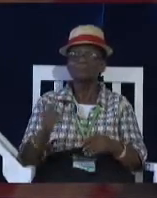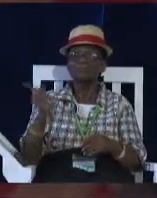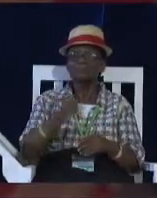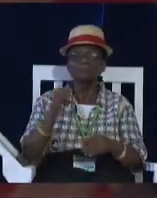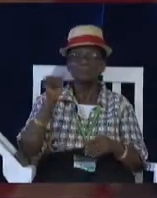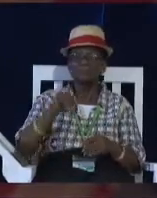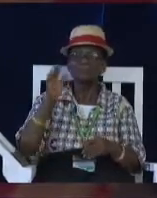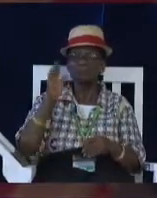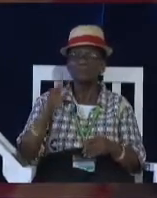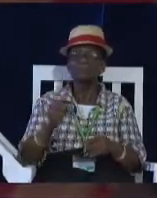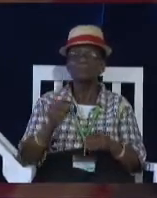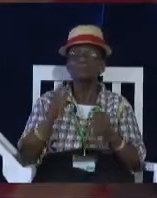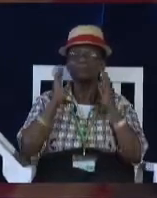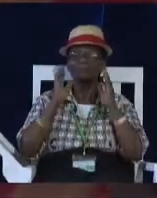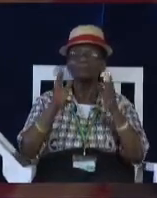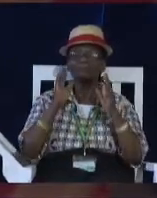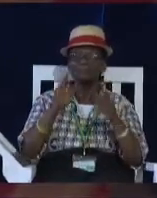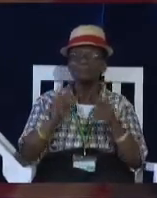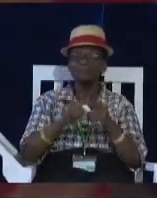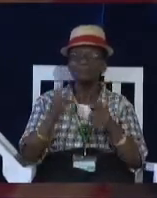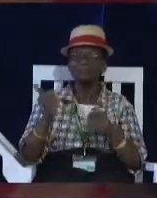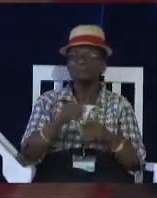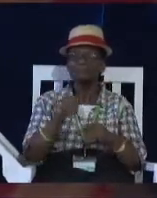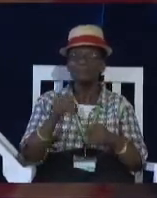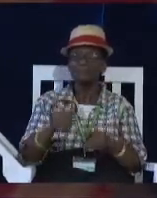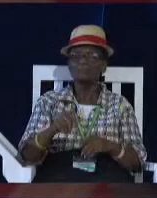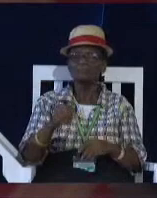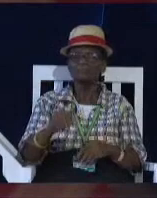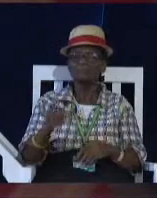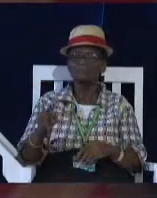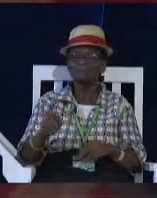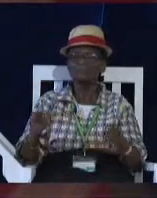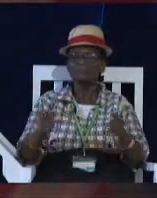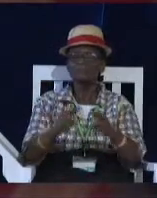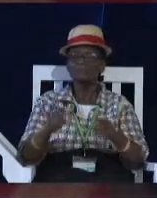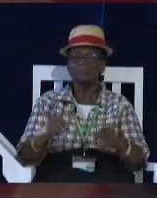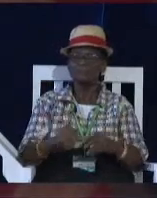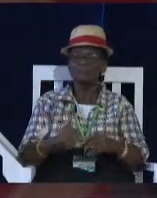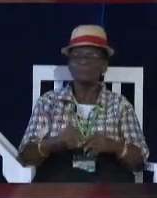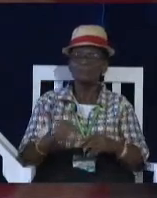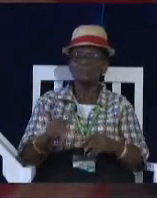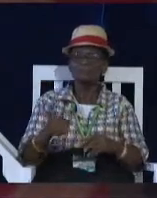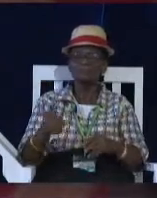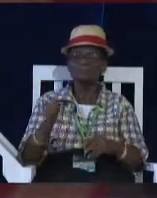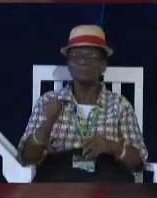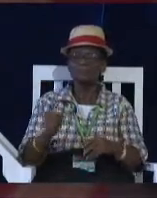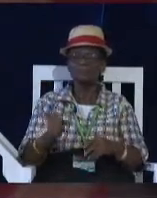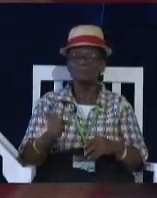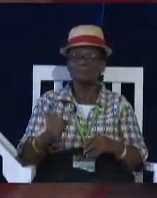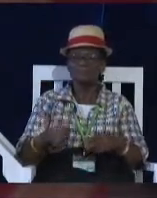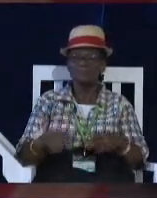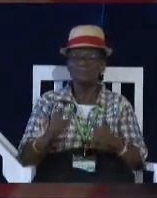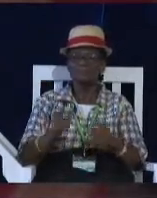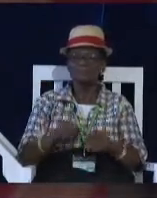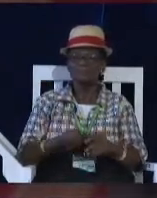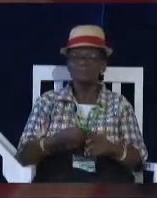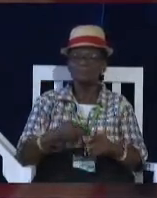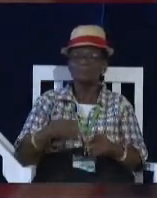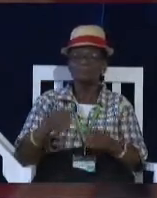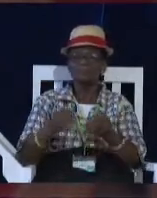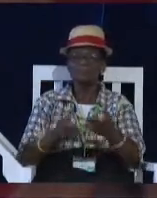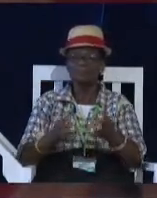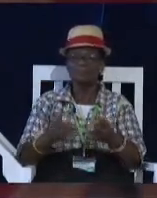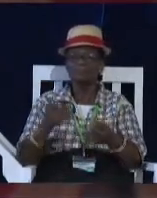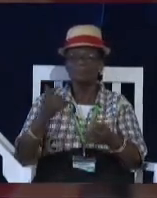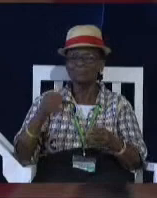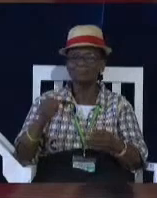we wait for our new brothers and sisters to join us back, we'll